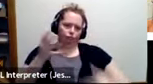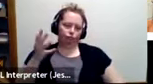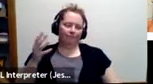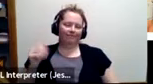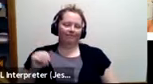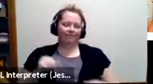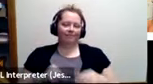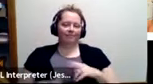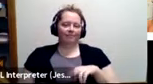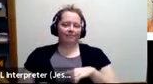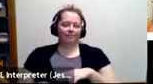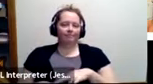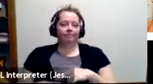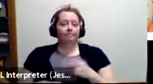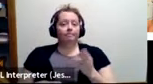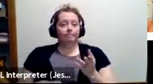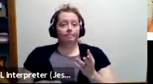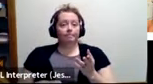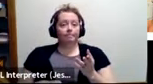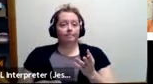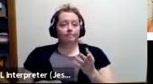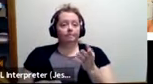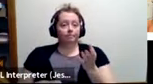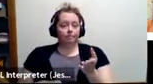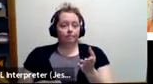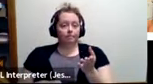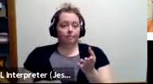we talked about this at our previous,